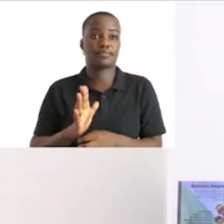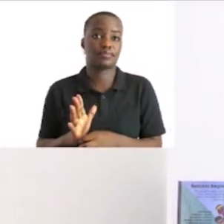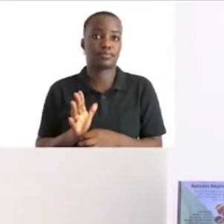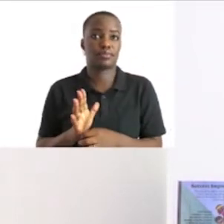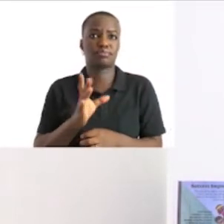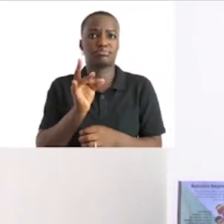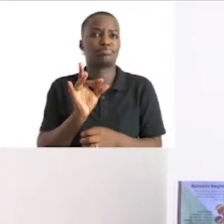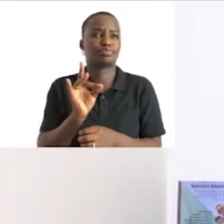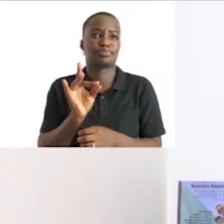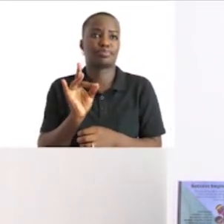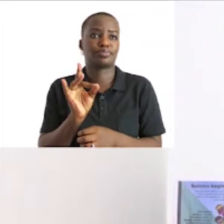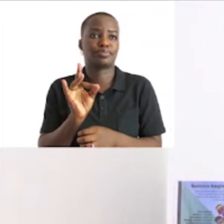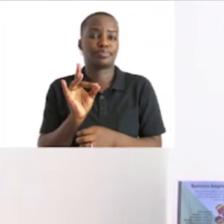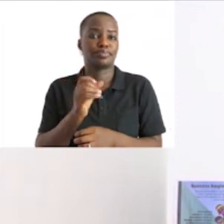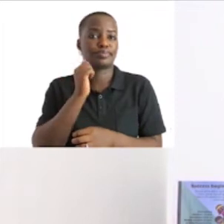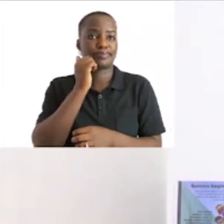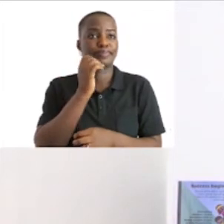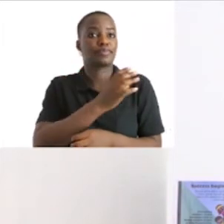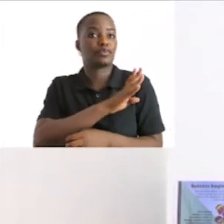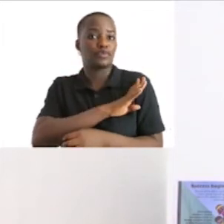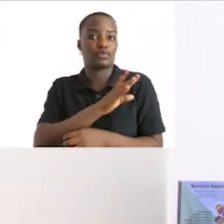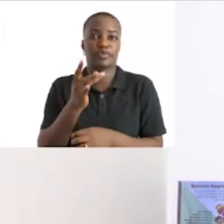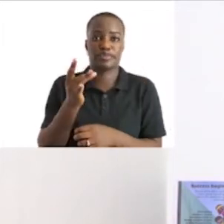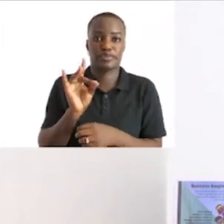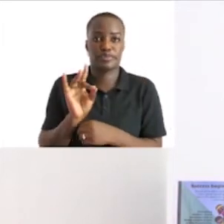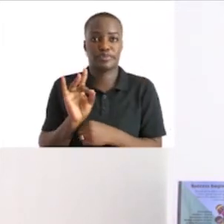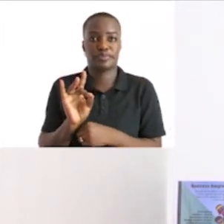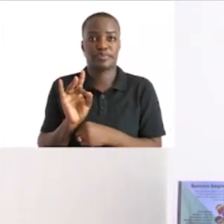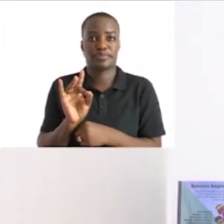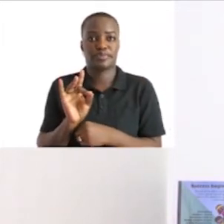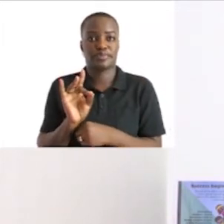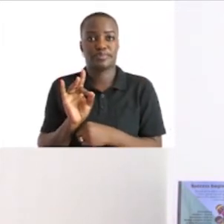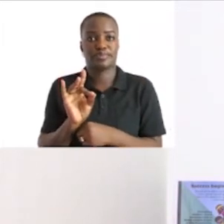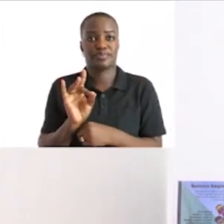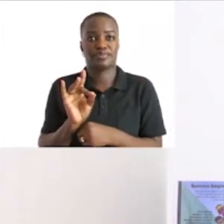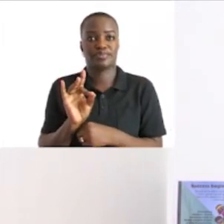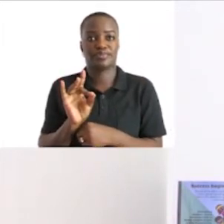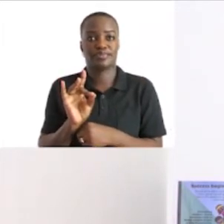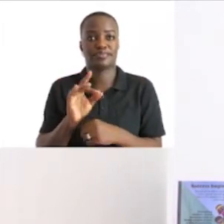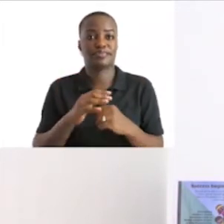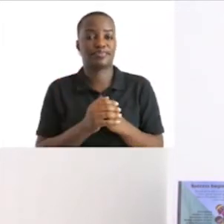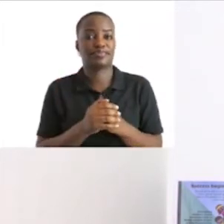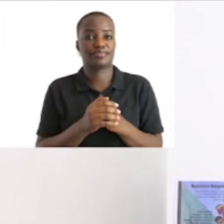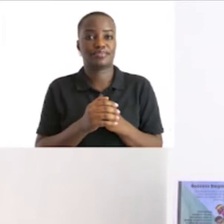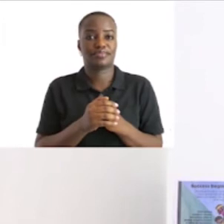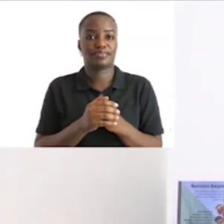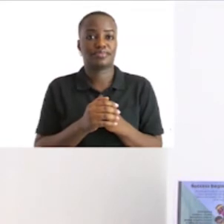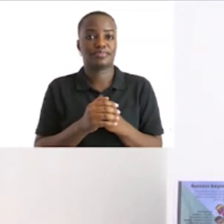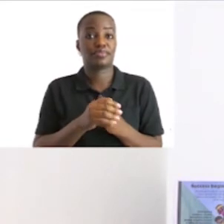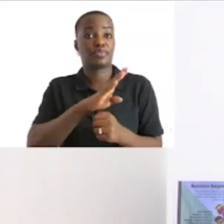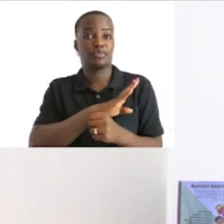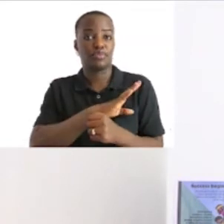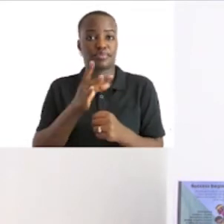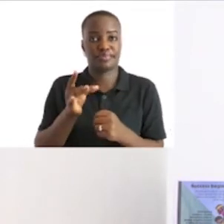48. So I will write my 4 and I will write my 8. So it now